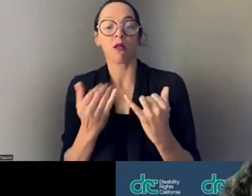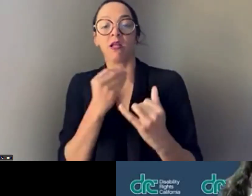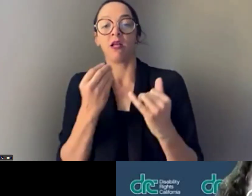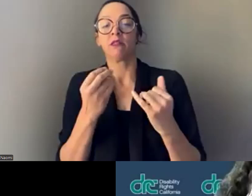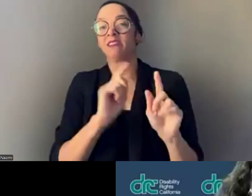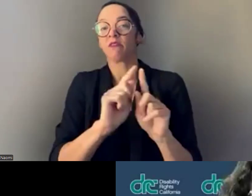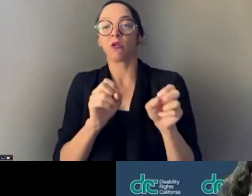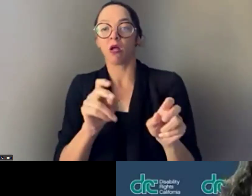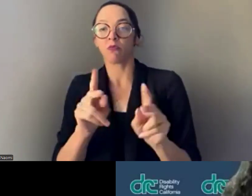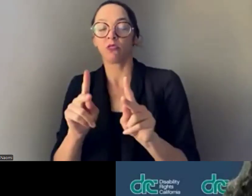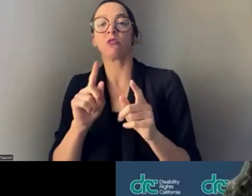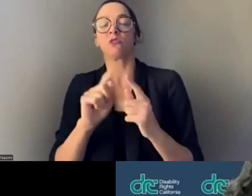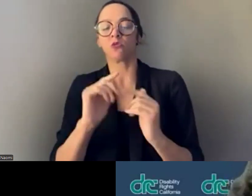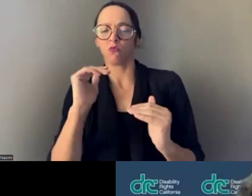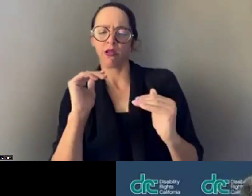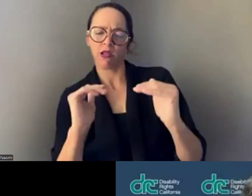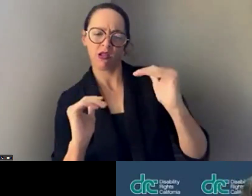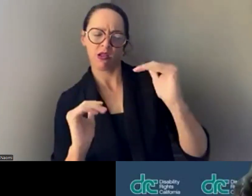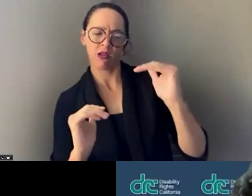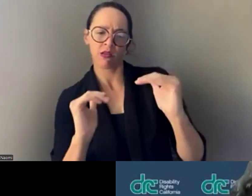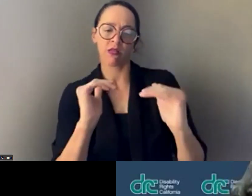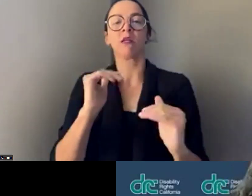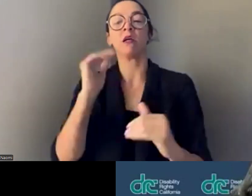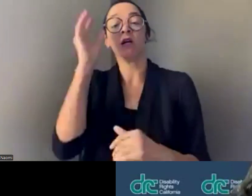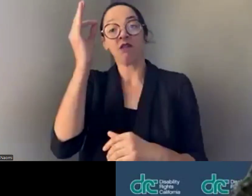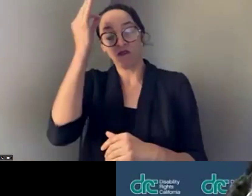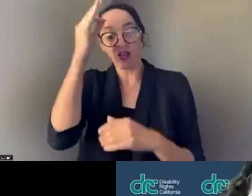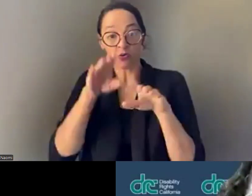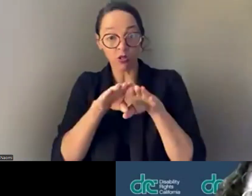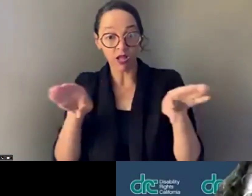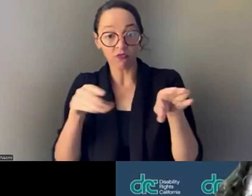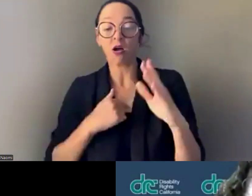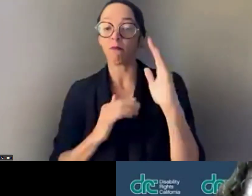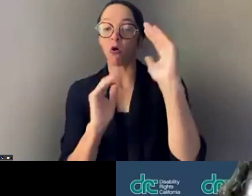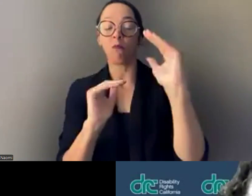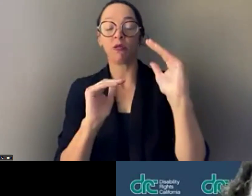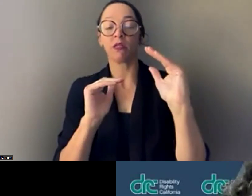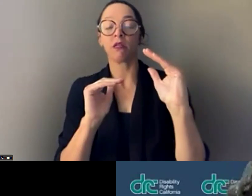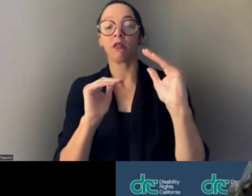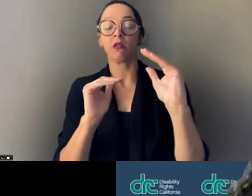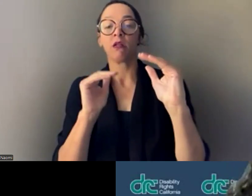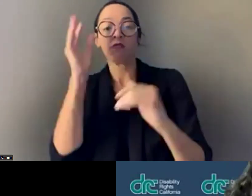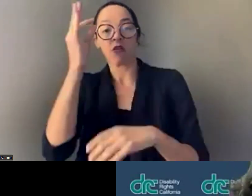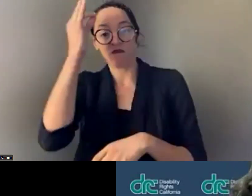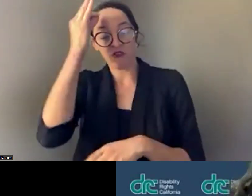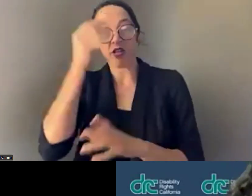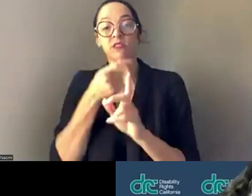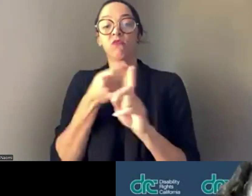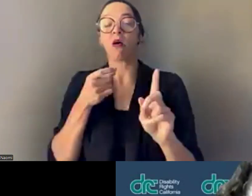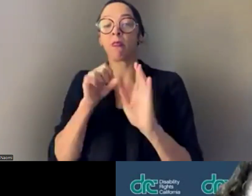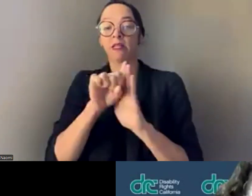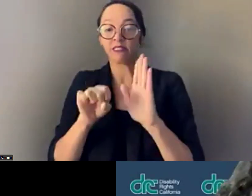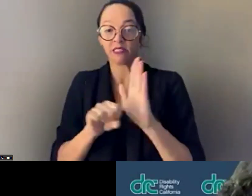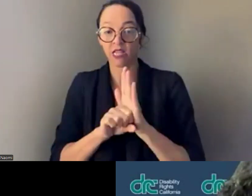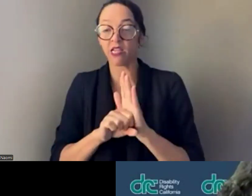federal level. But I'm also hoping the folks here from the state can talk about what those things can consider it. And, you